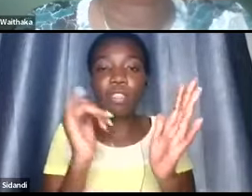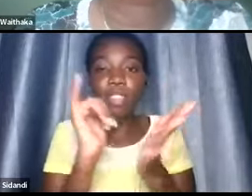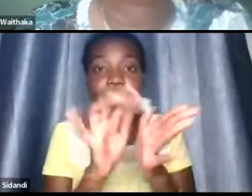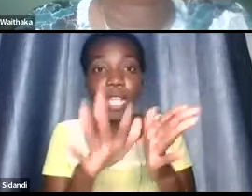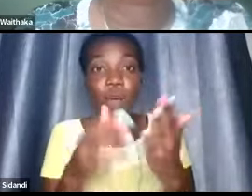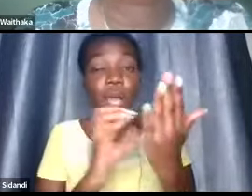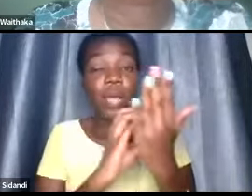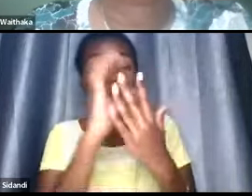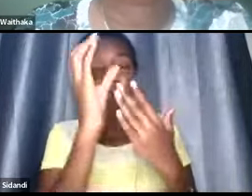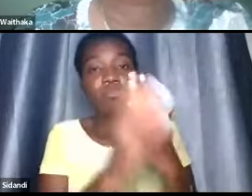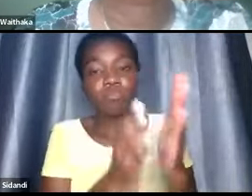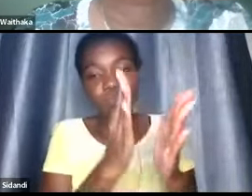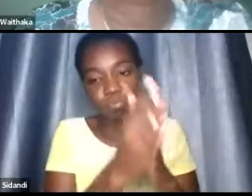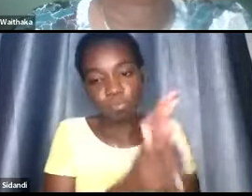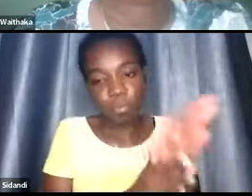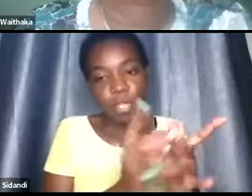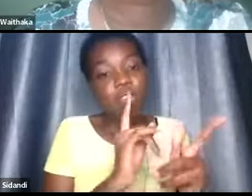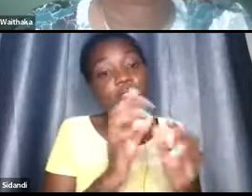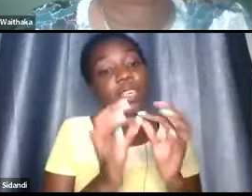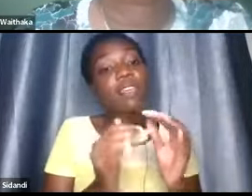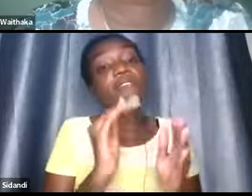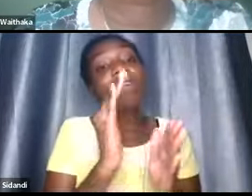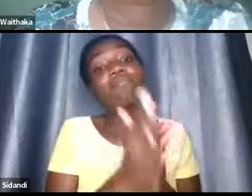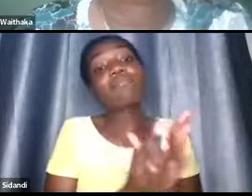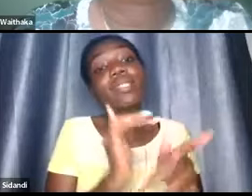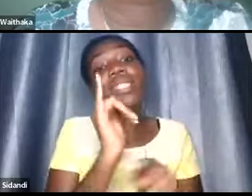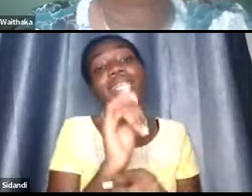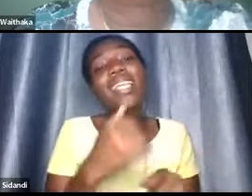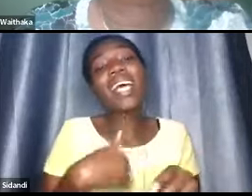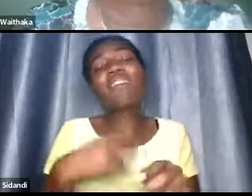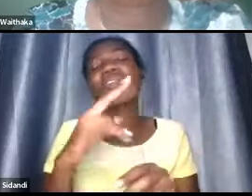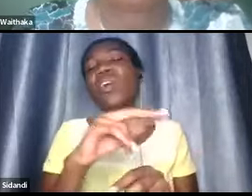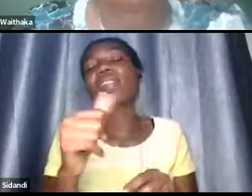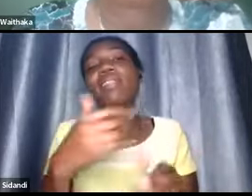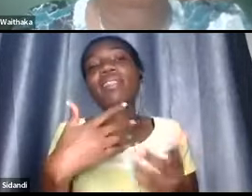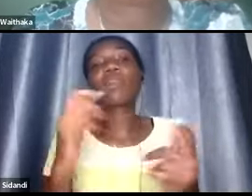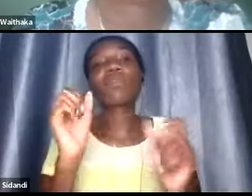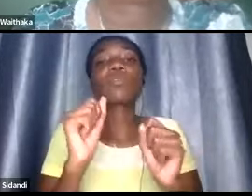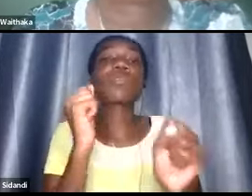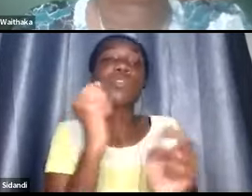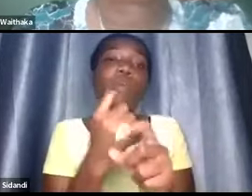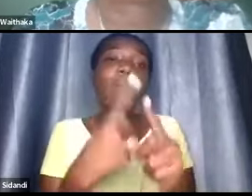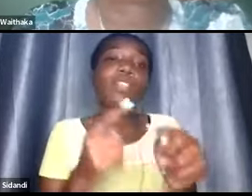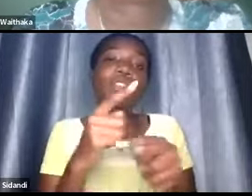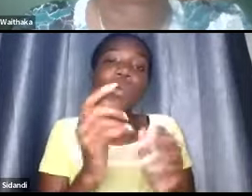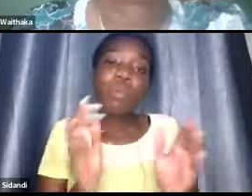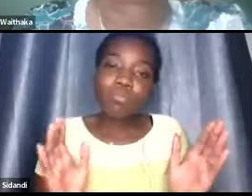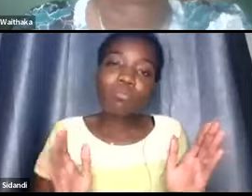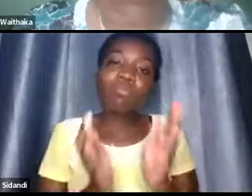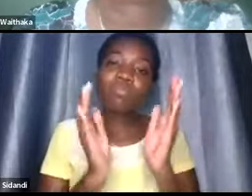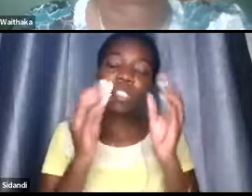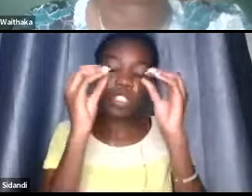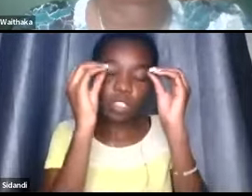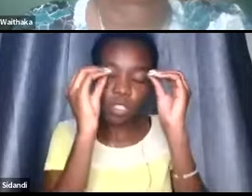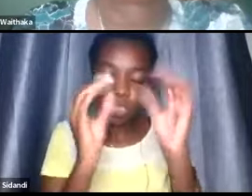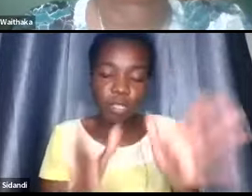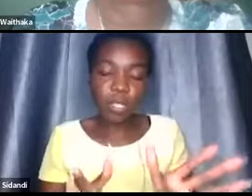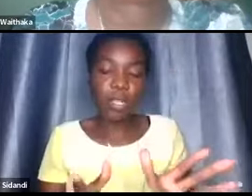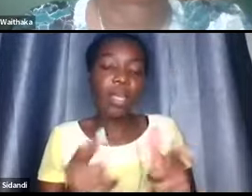arranged. When it's arranged in that, there's little you can do. It's to encourage the children so that they can be able to meet